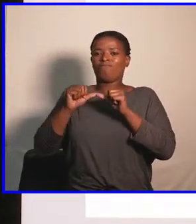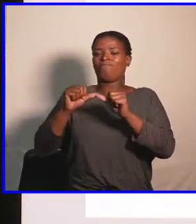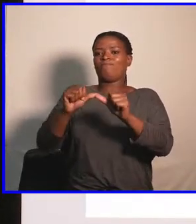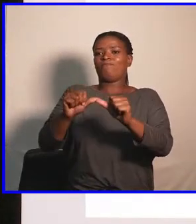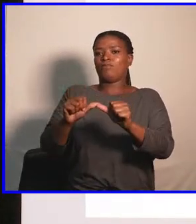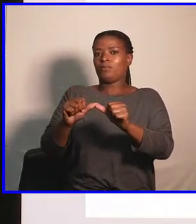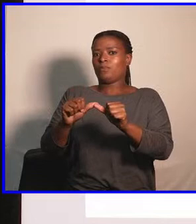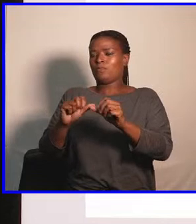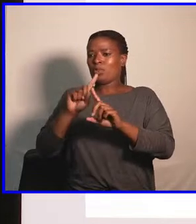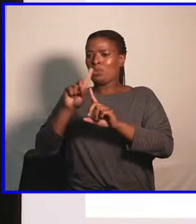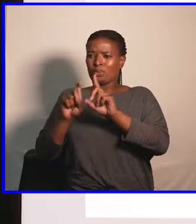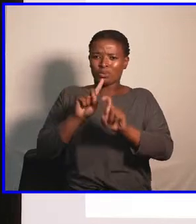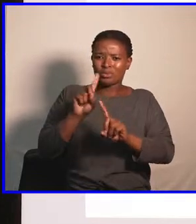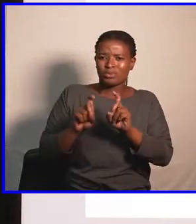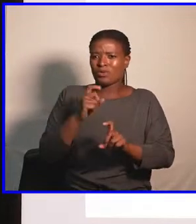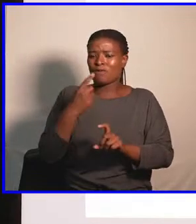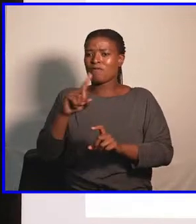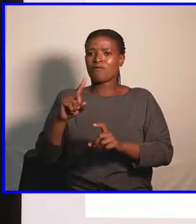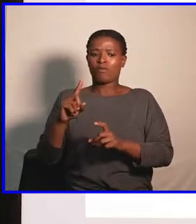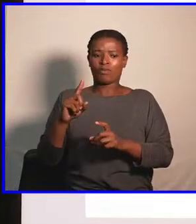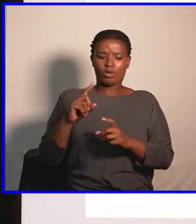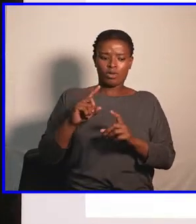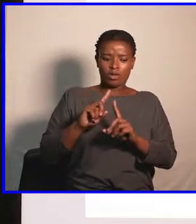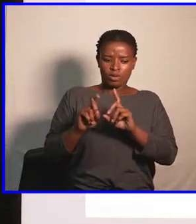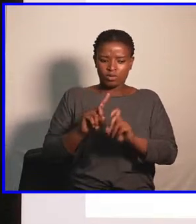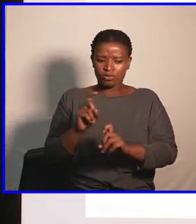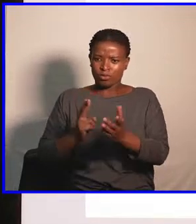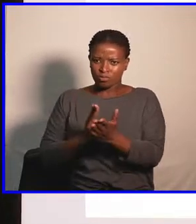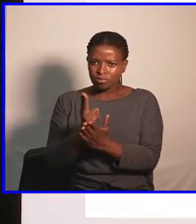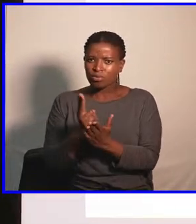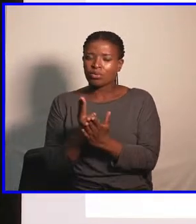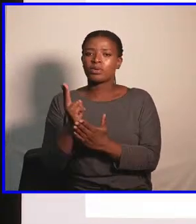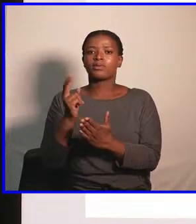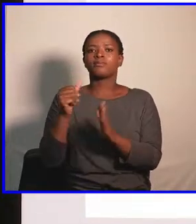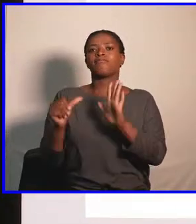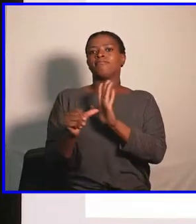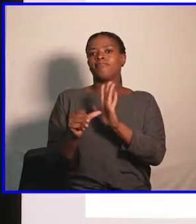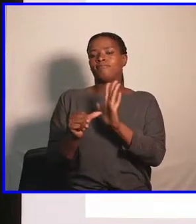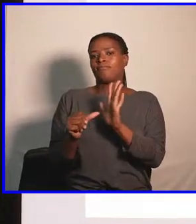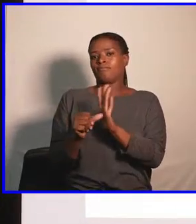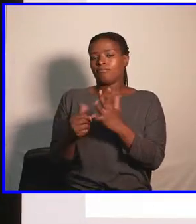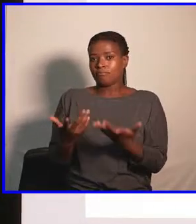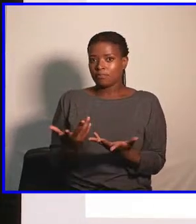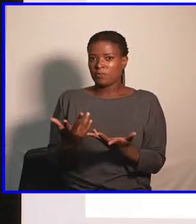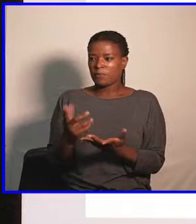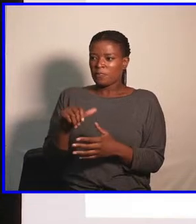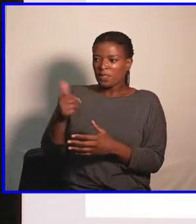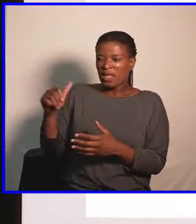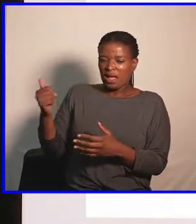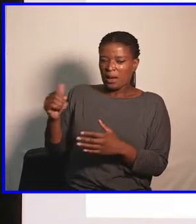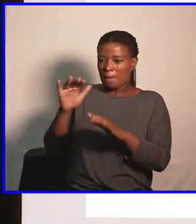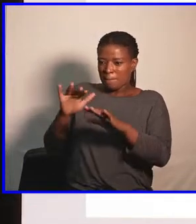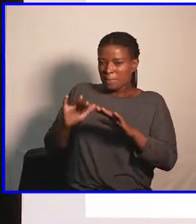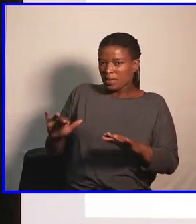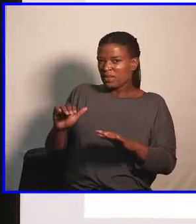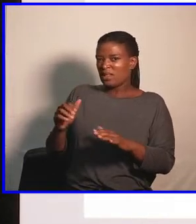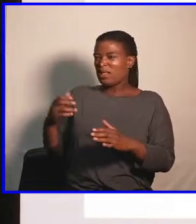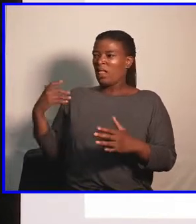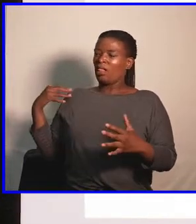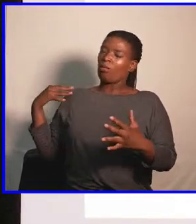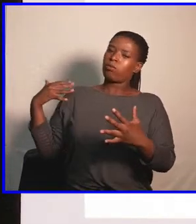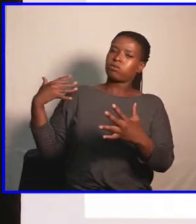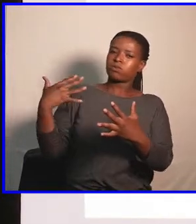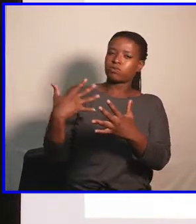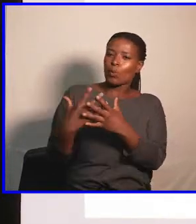reproach, with unquestionable integrity. A special thank you to our current employees, many of whom have been with us the entire